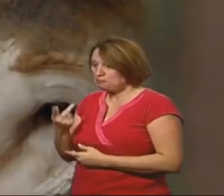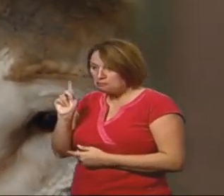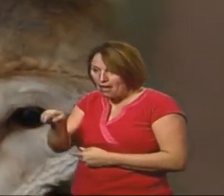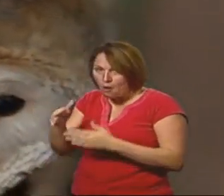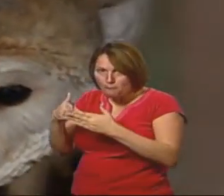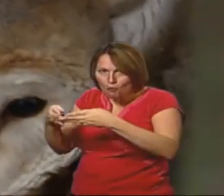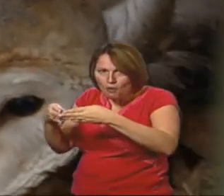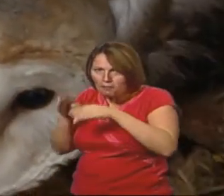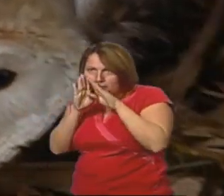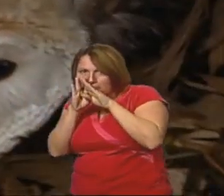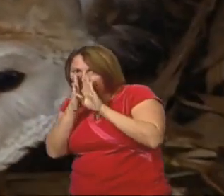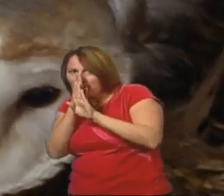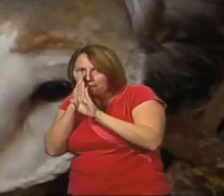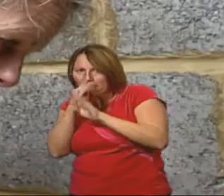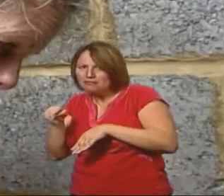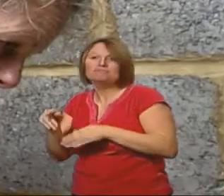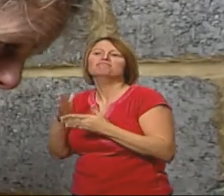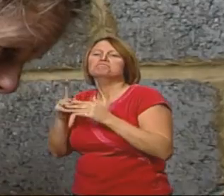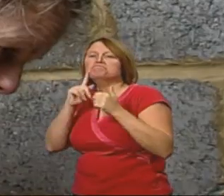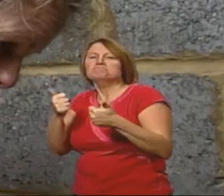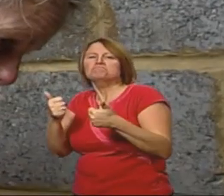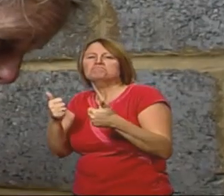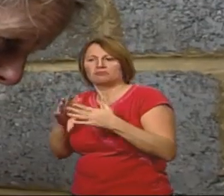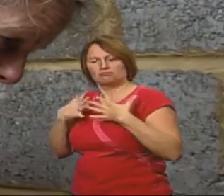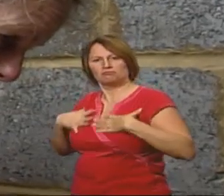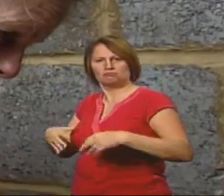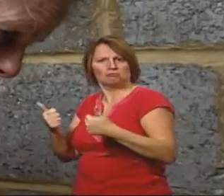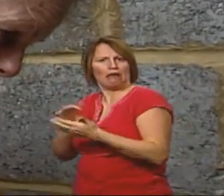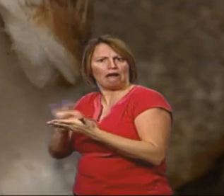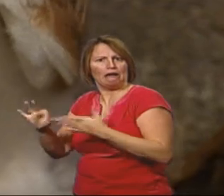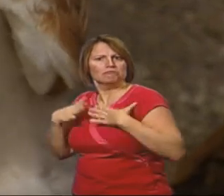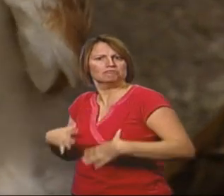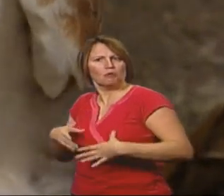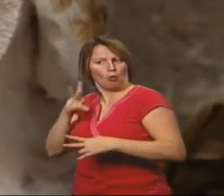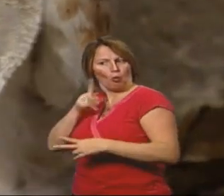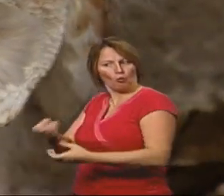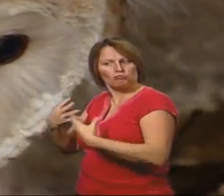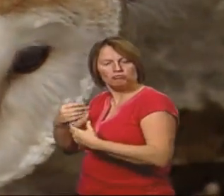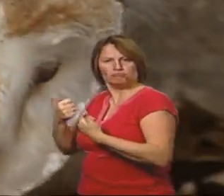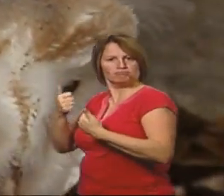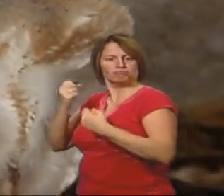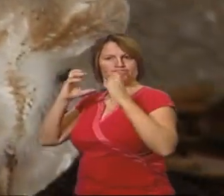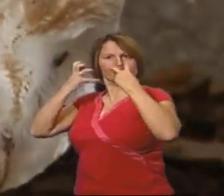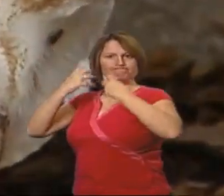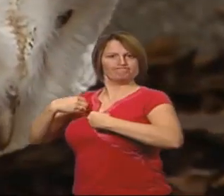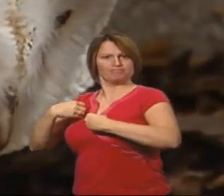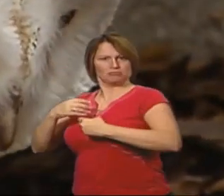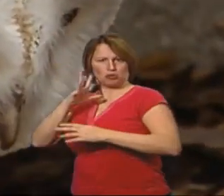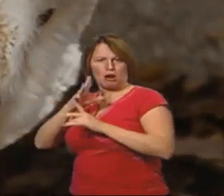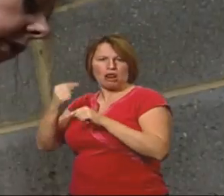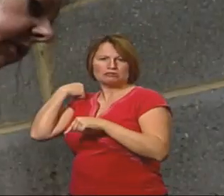corner again. This is clean corner now. He's looking very good. He's getting all his lovely colours. When I came in to see him, I was quite surprised